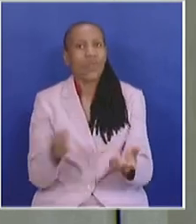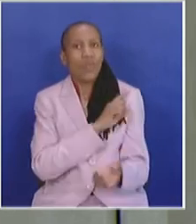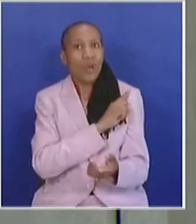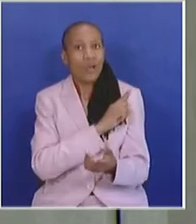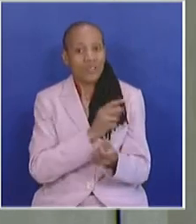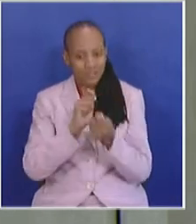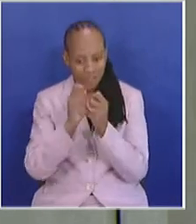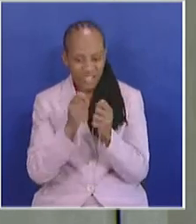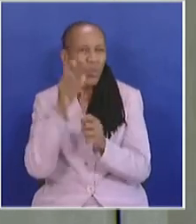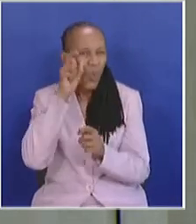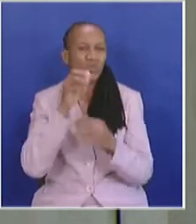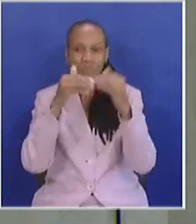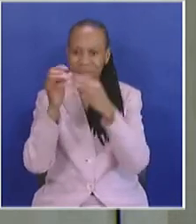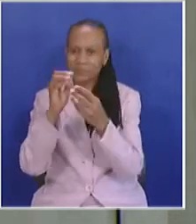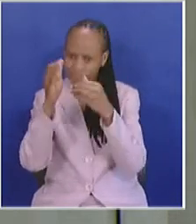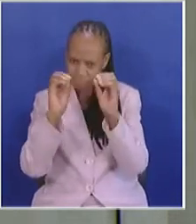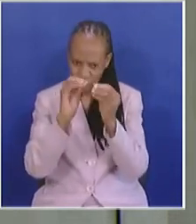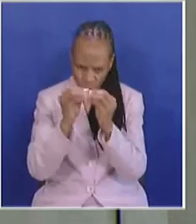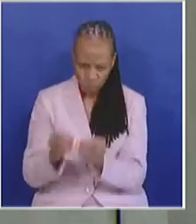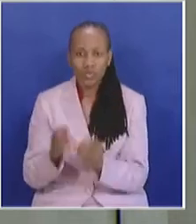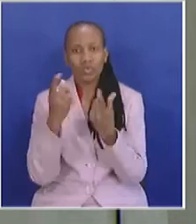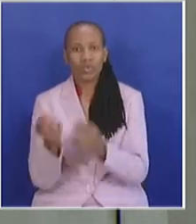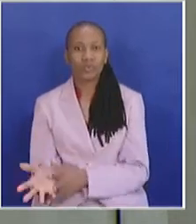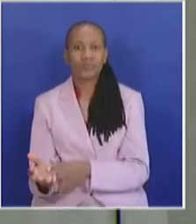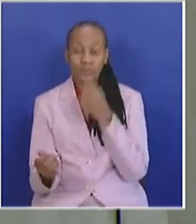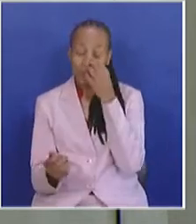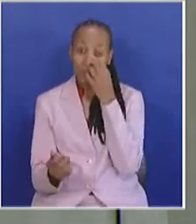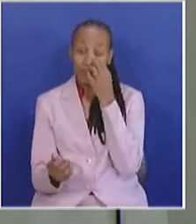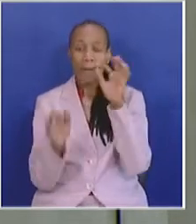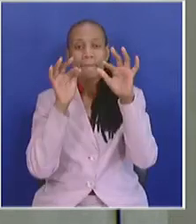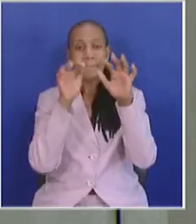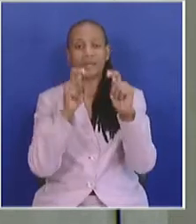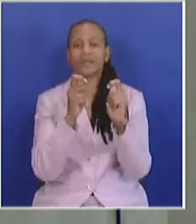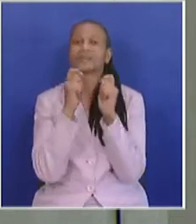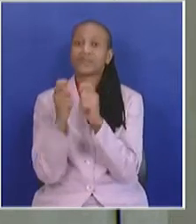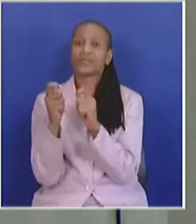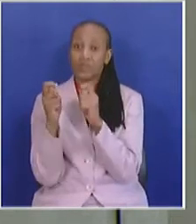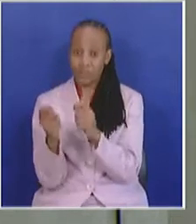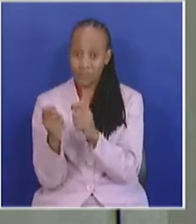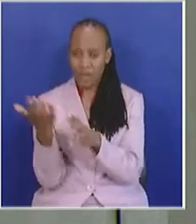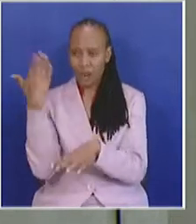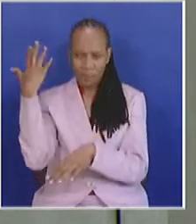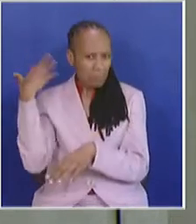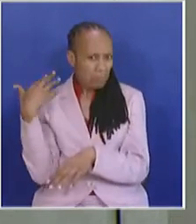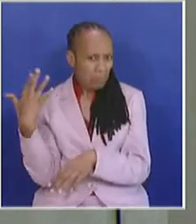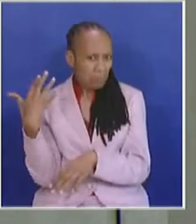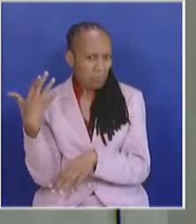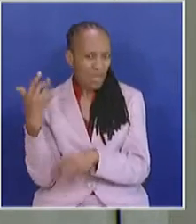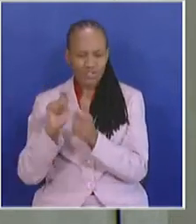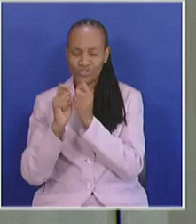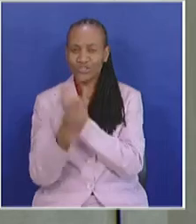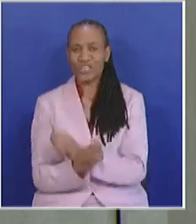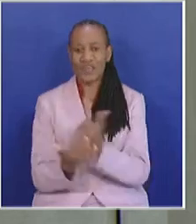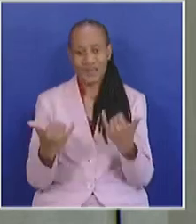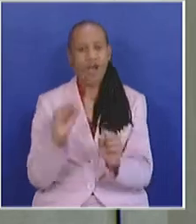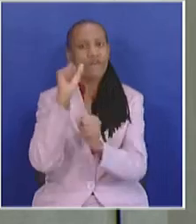current infrastructure. From importing public transport vehicles, honorable members, previously, we now have